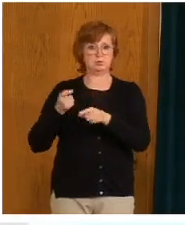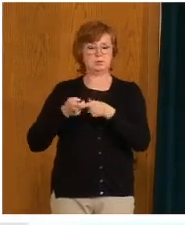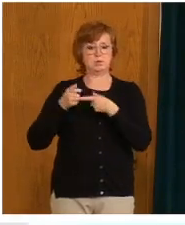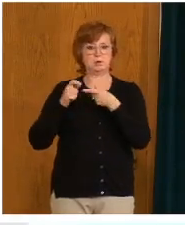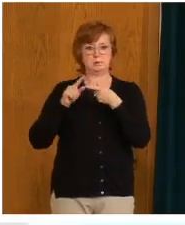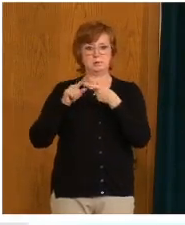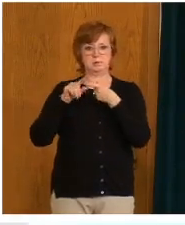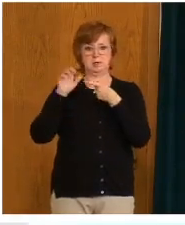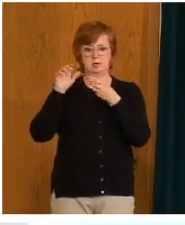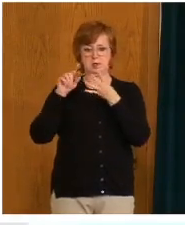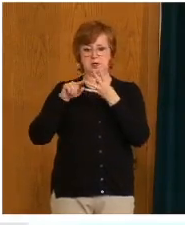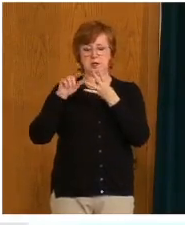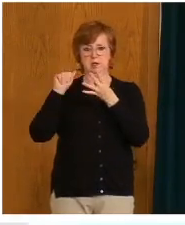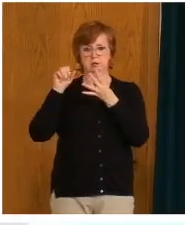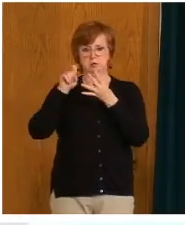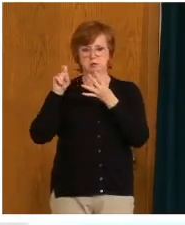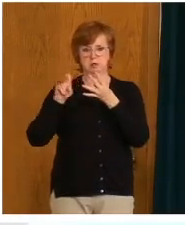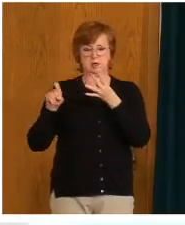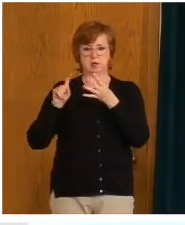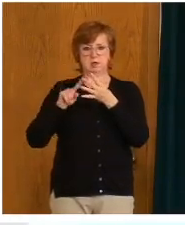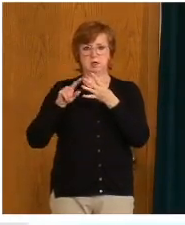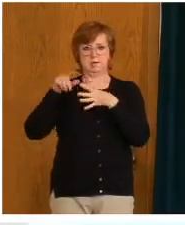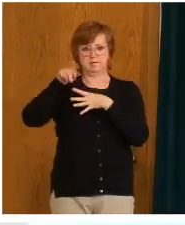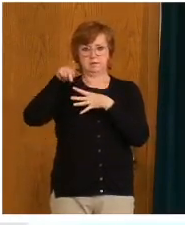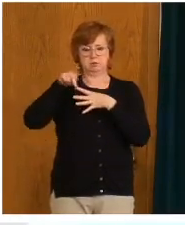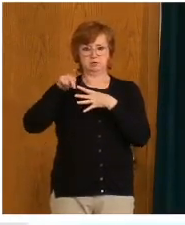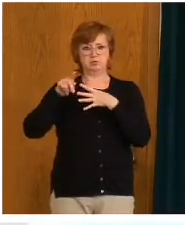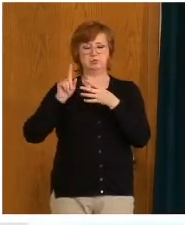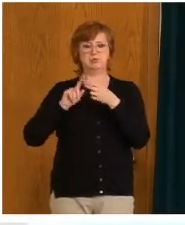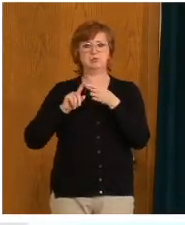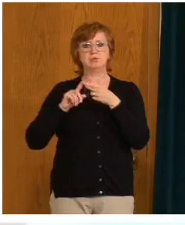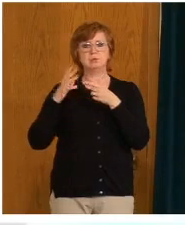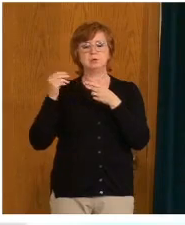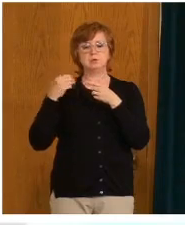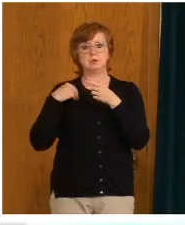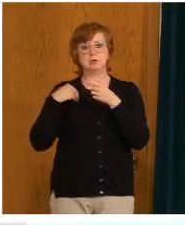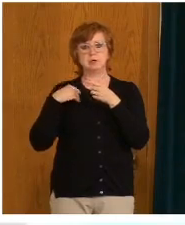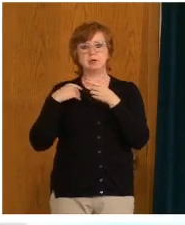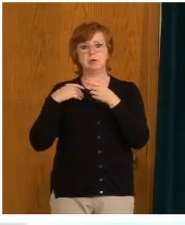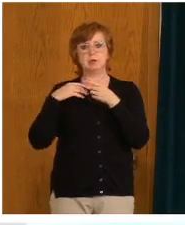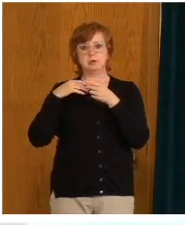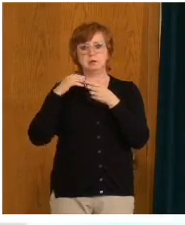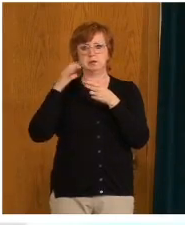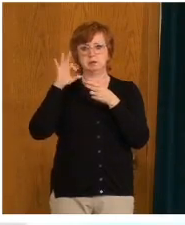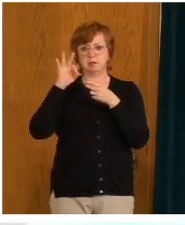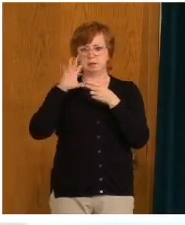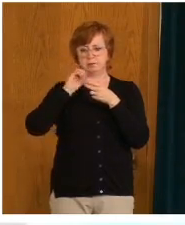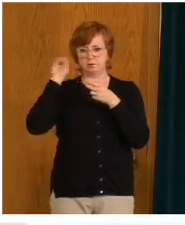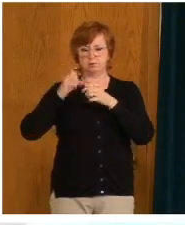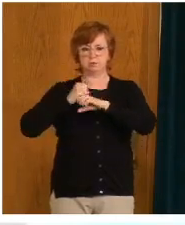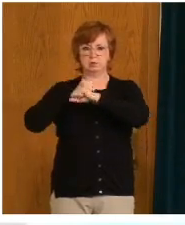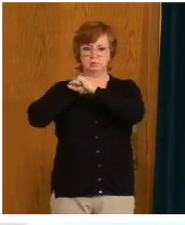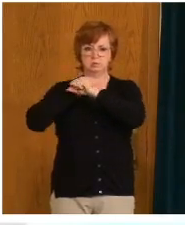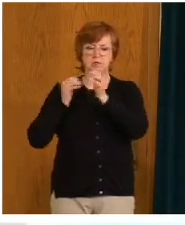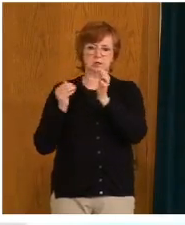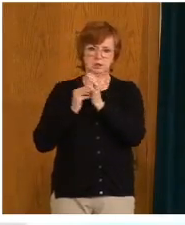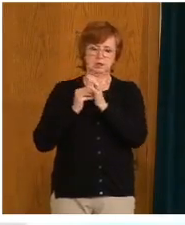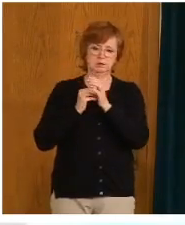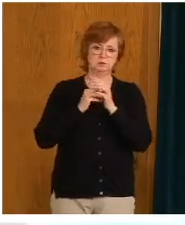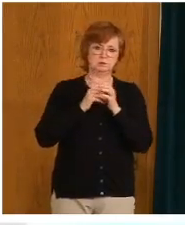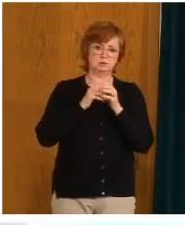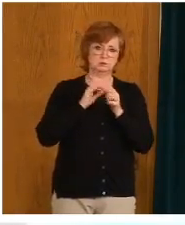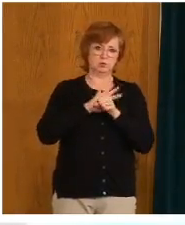used, 95% protection against serious illness and hospitalizations. So both vaccines extremely